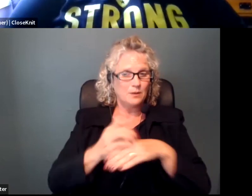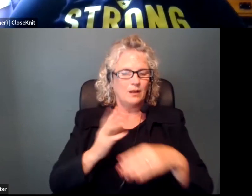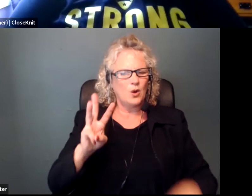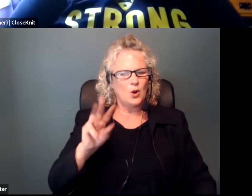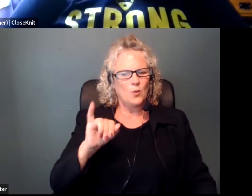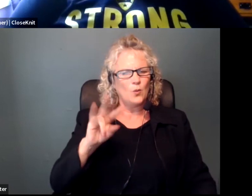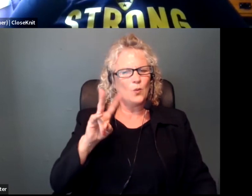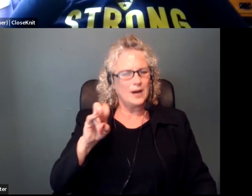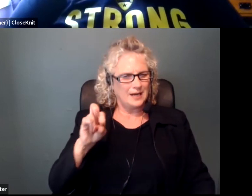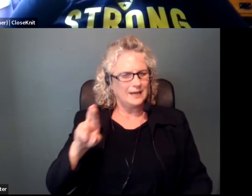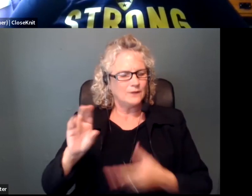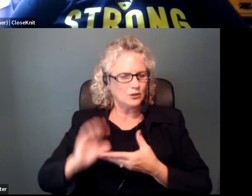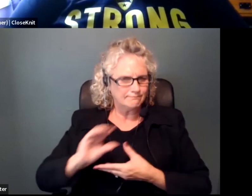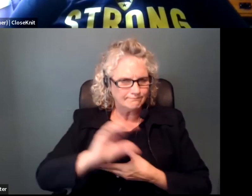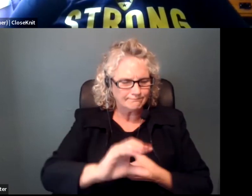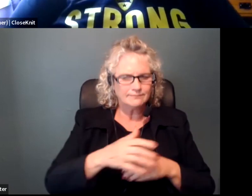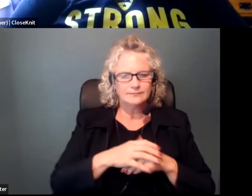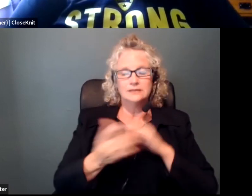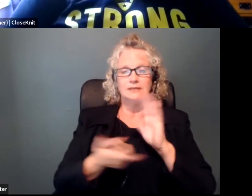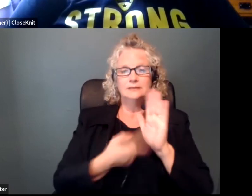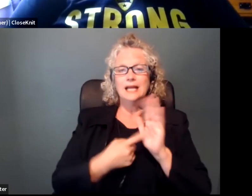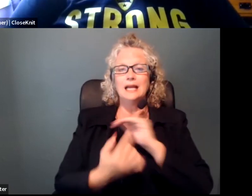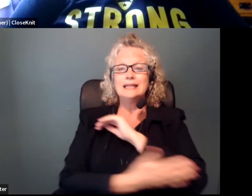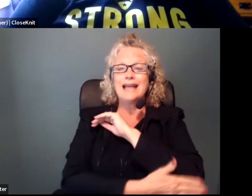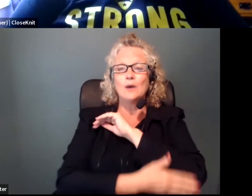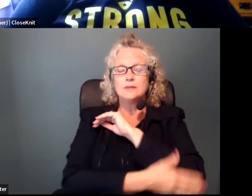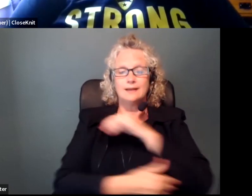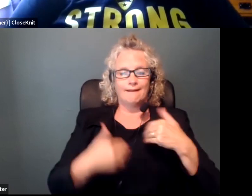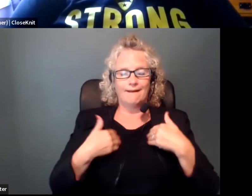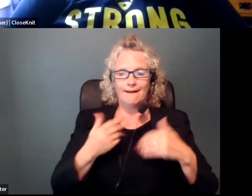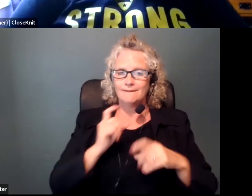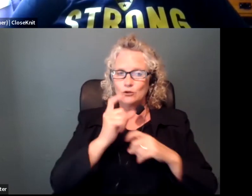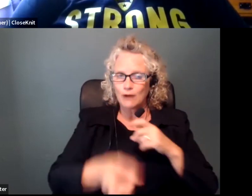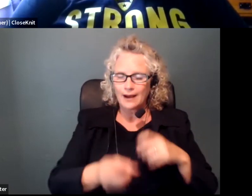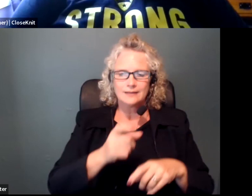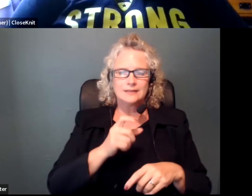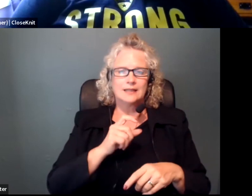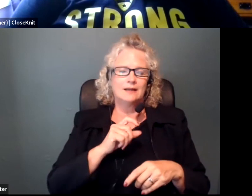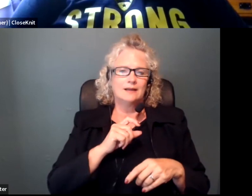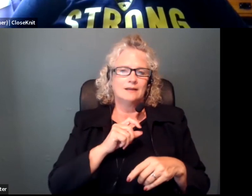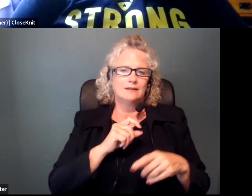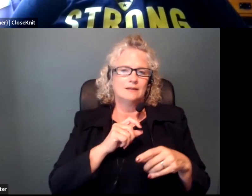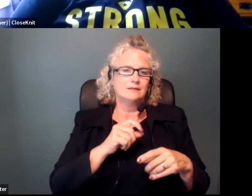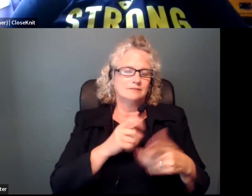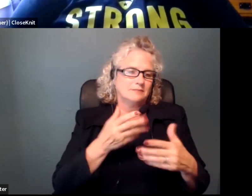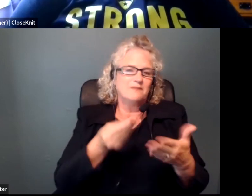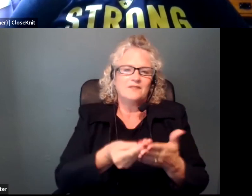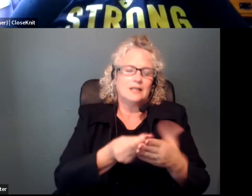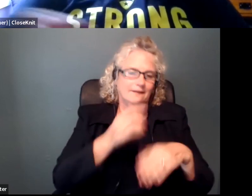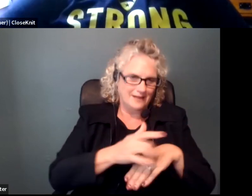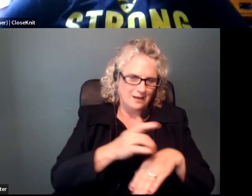have other just grants where you don't maybe need a waiver, but there's some funding available for it. So it really does depend